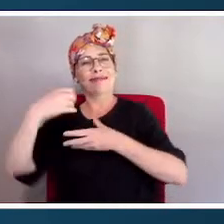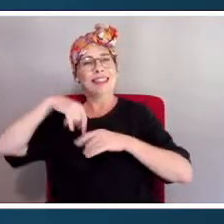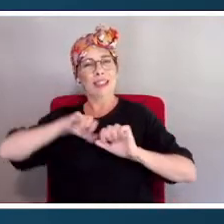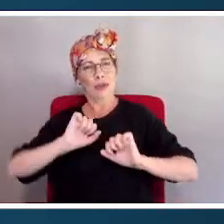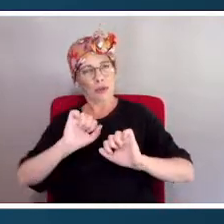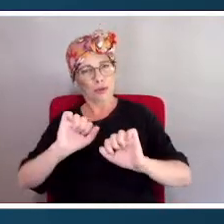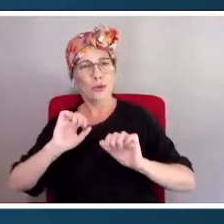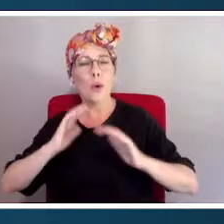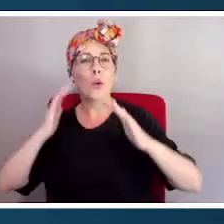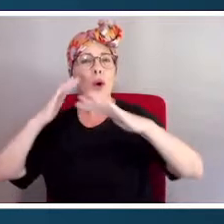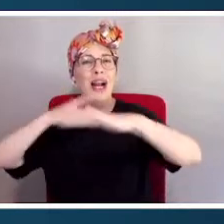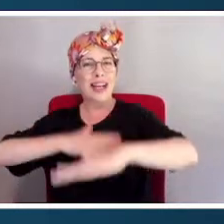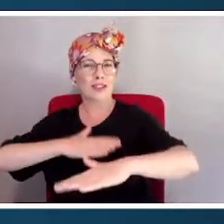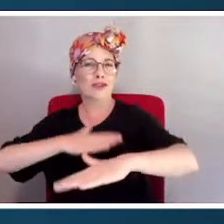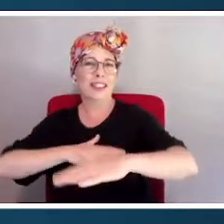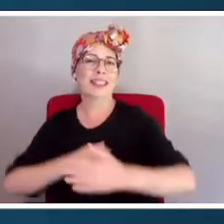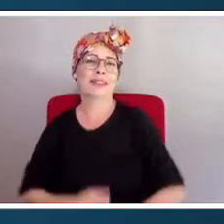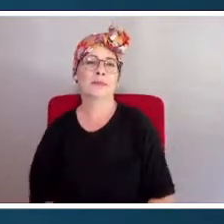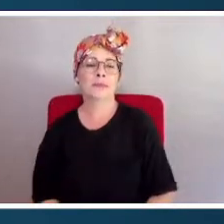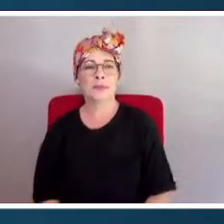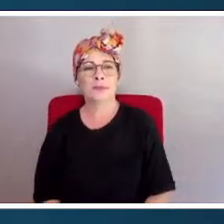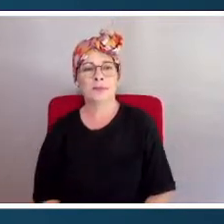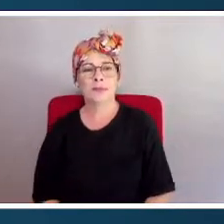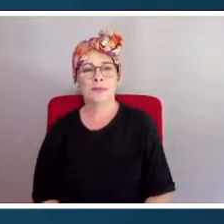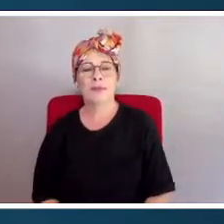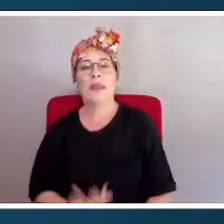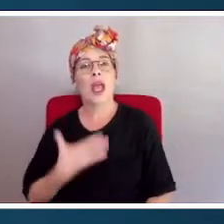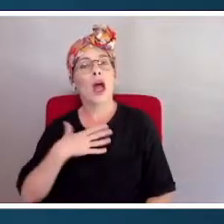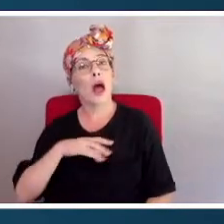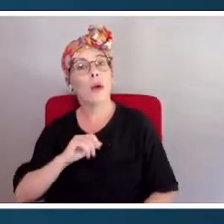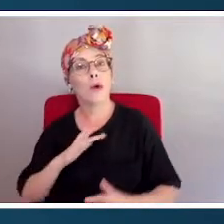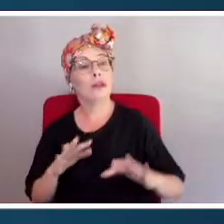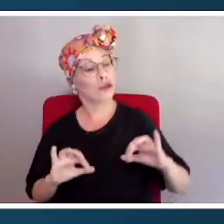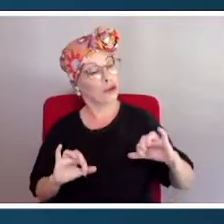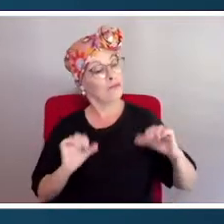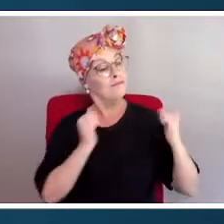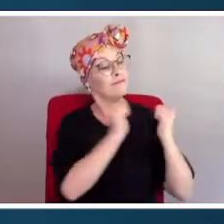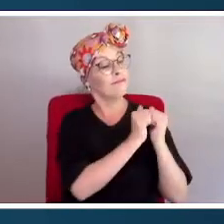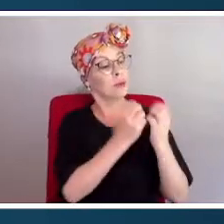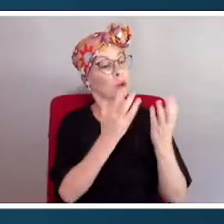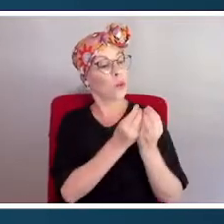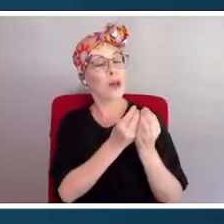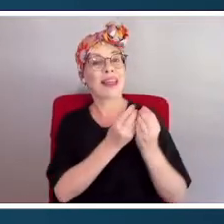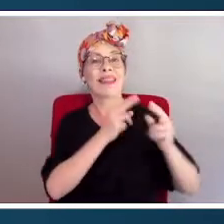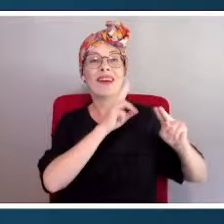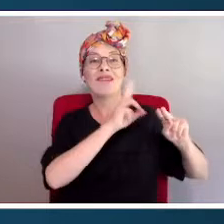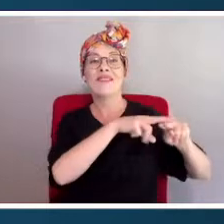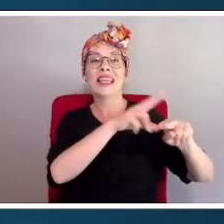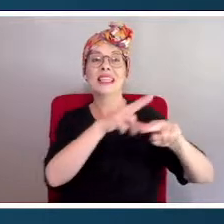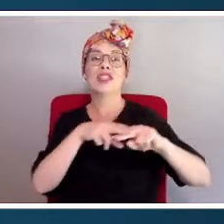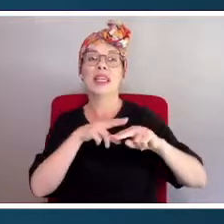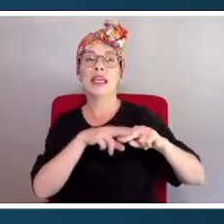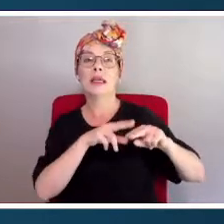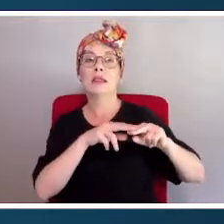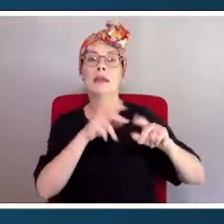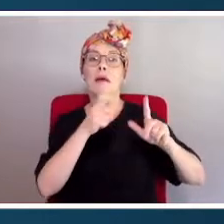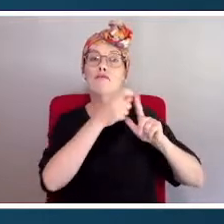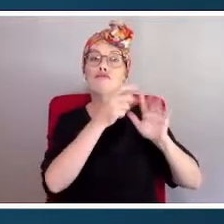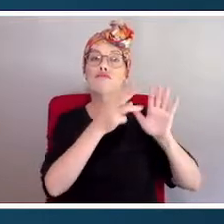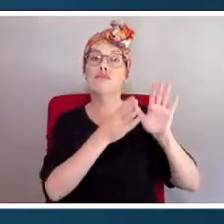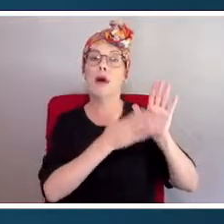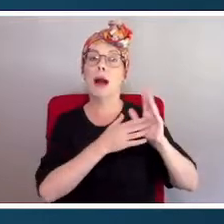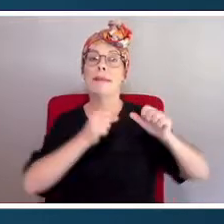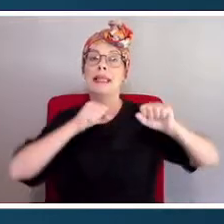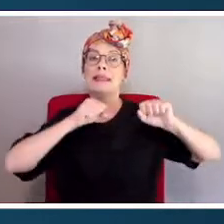I also join Fiji's Prime Minister in urging Australia to take further steps